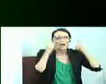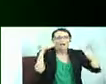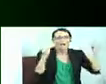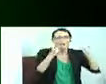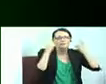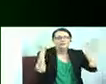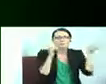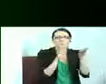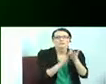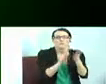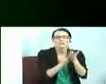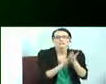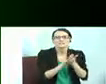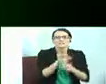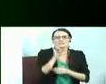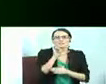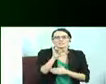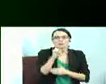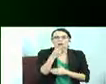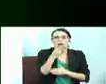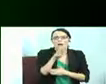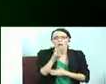Praise Yahweh, my soul.